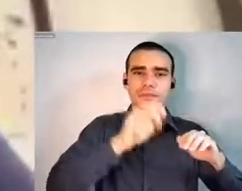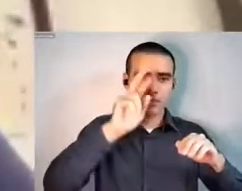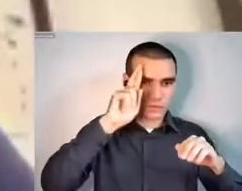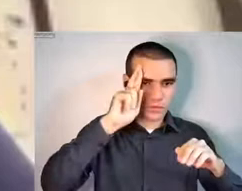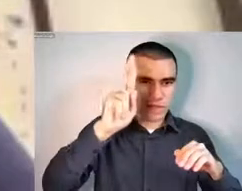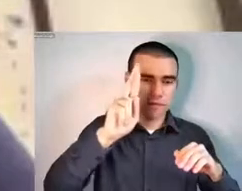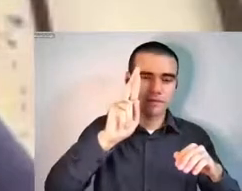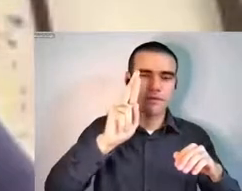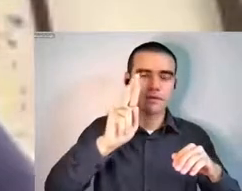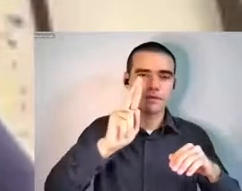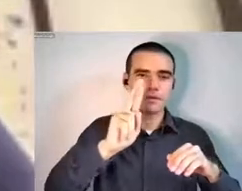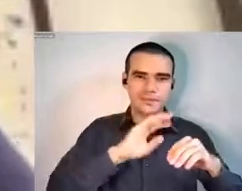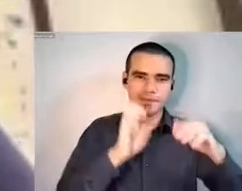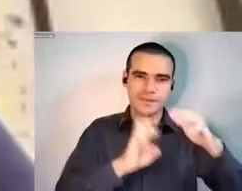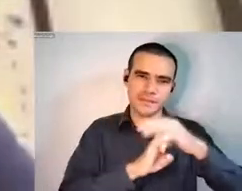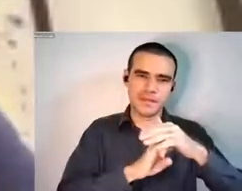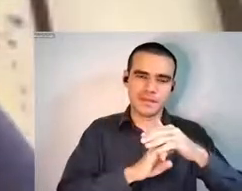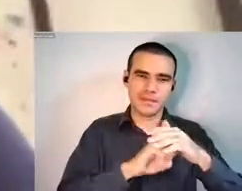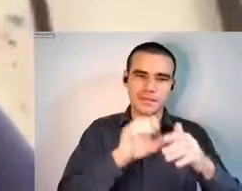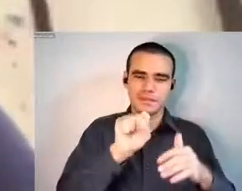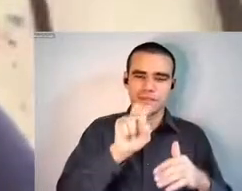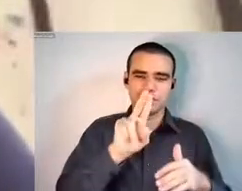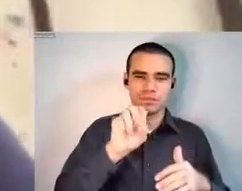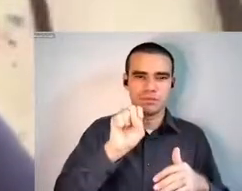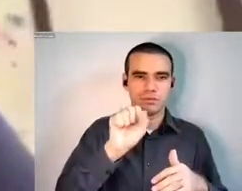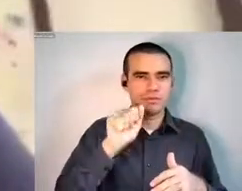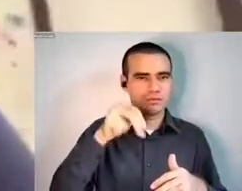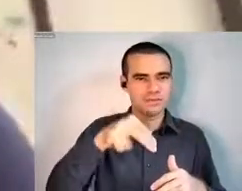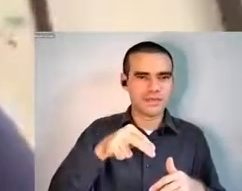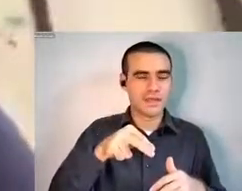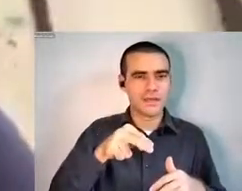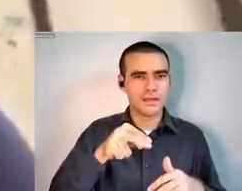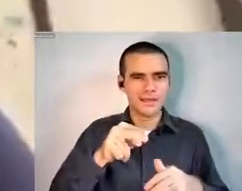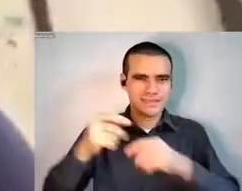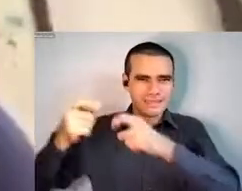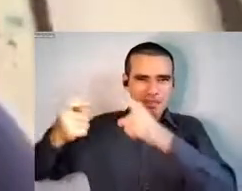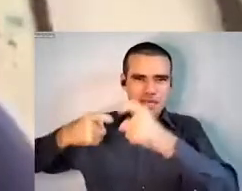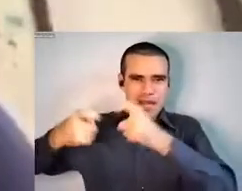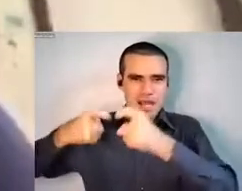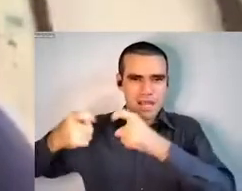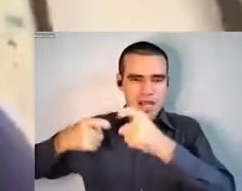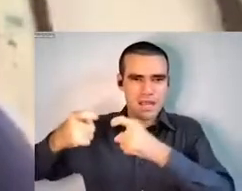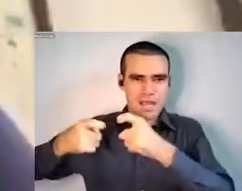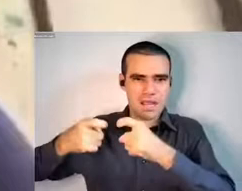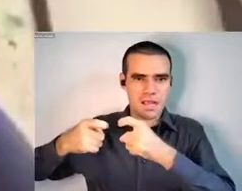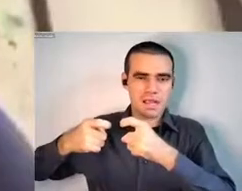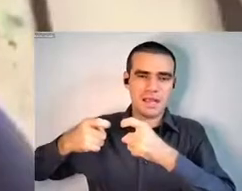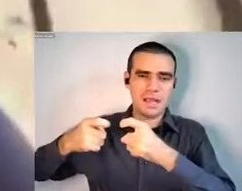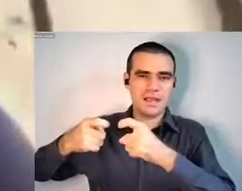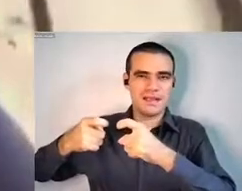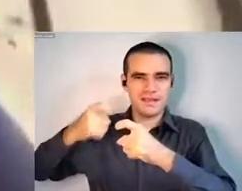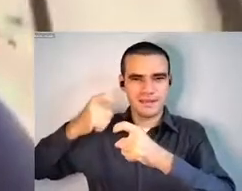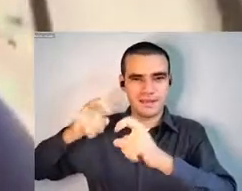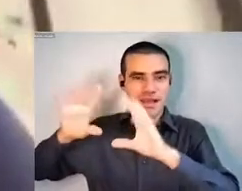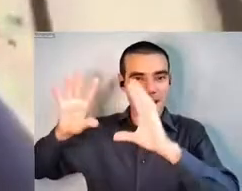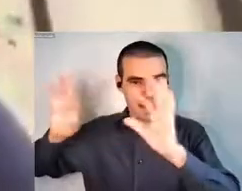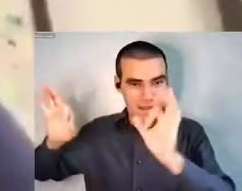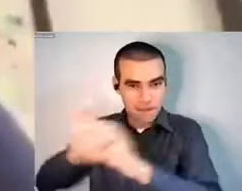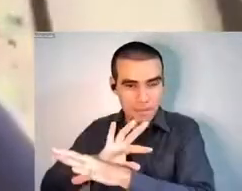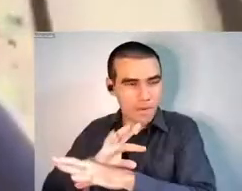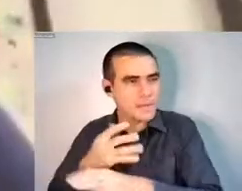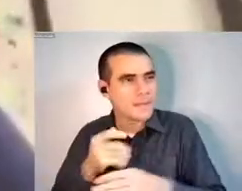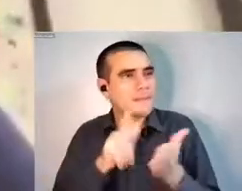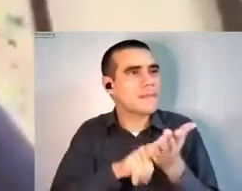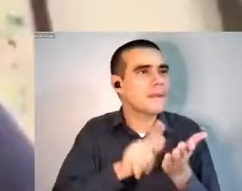paper factory long time ago. After the World War, he was wondering where he